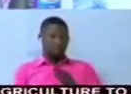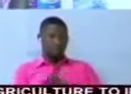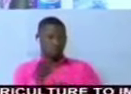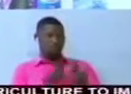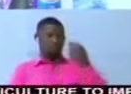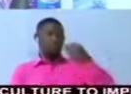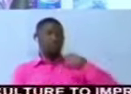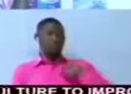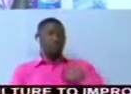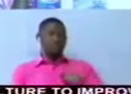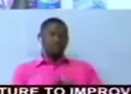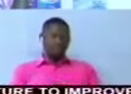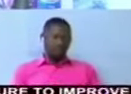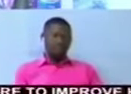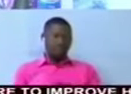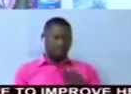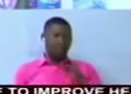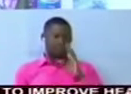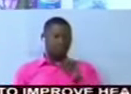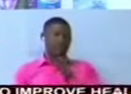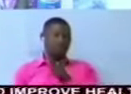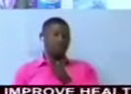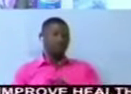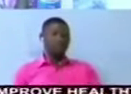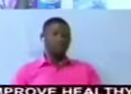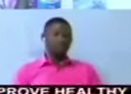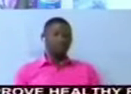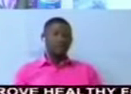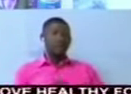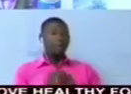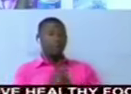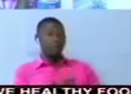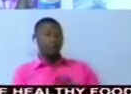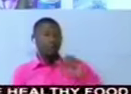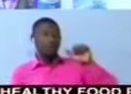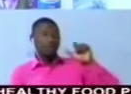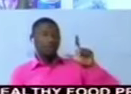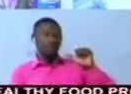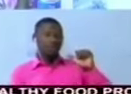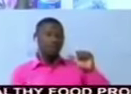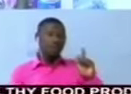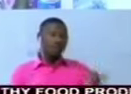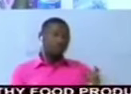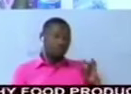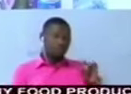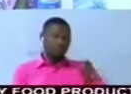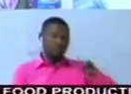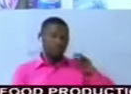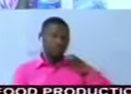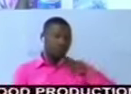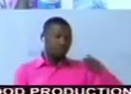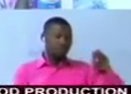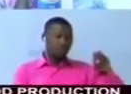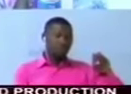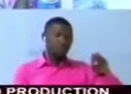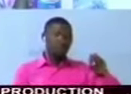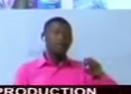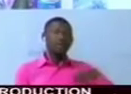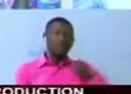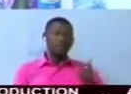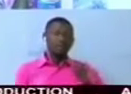Definitely, Lulu. He did that. Why Aladji Mor? What for Aladji Mor? Mok Lamin Dabo. And Lamin